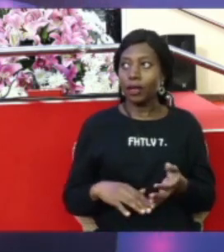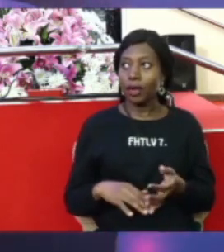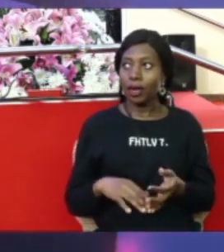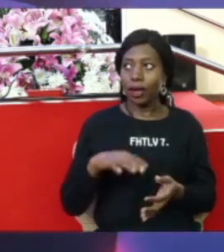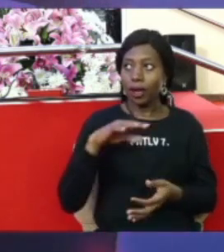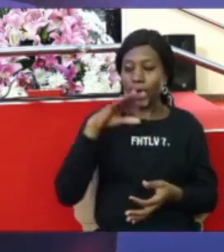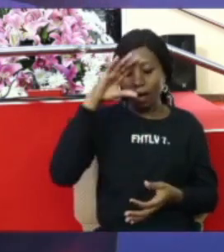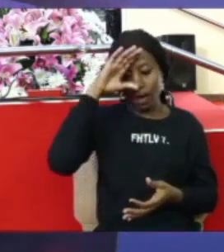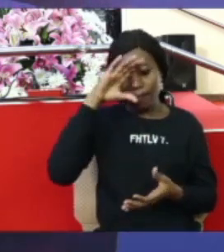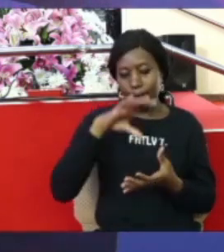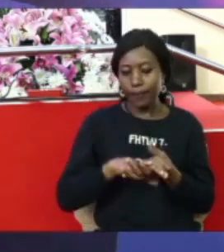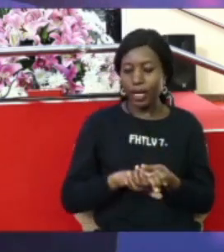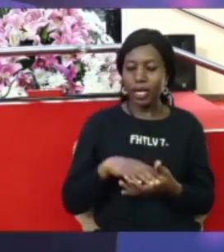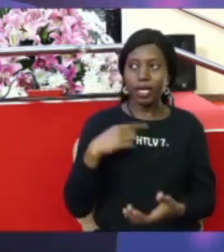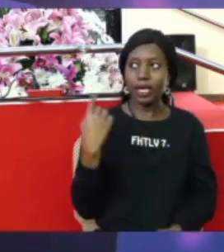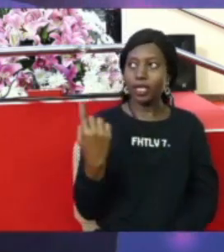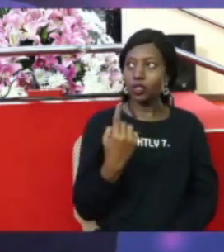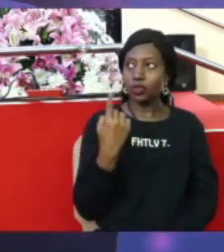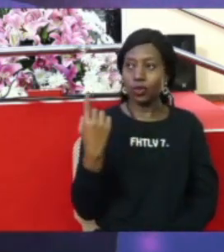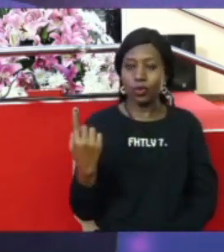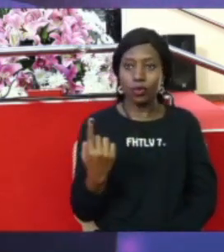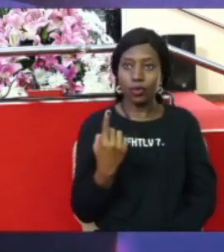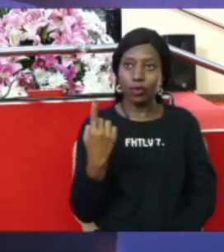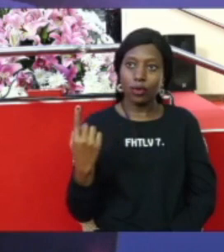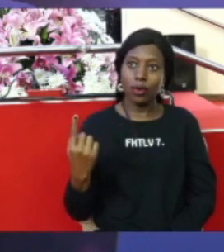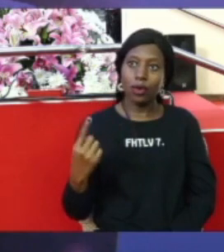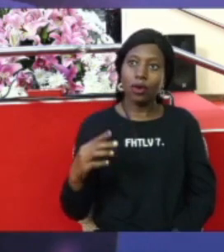too. I'm in it